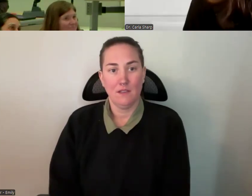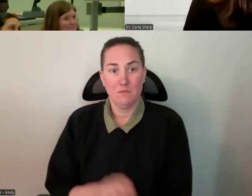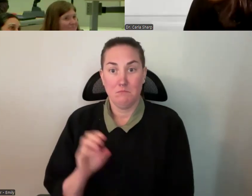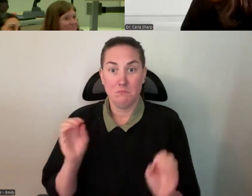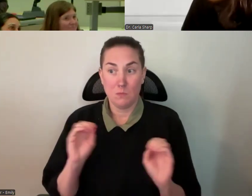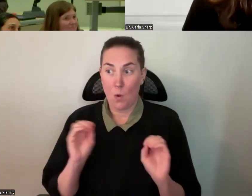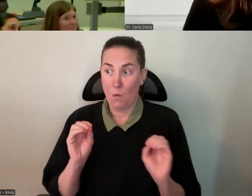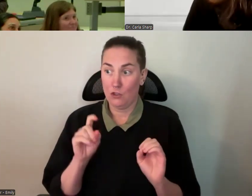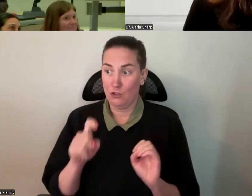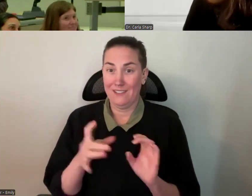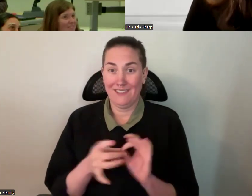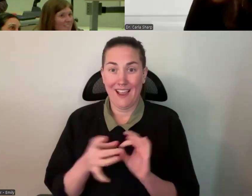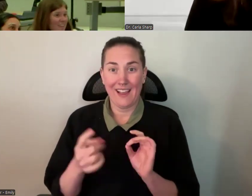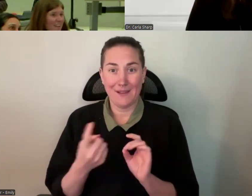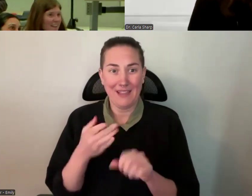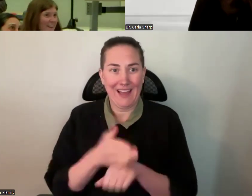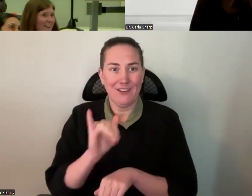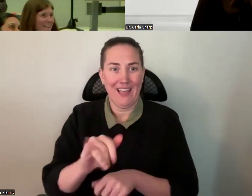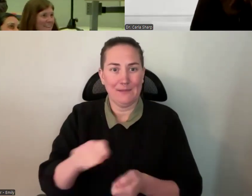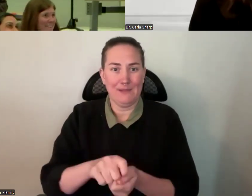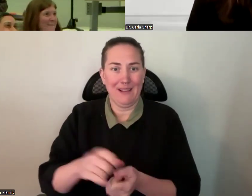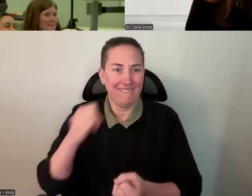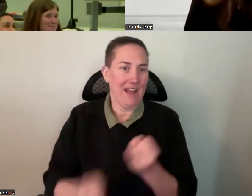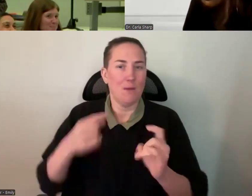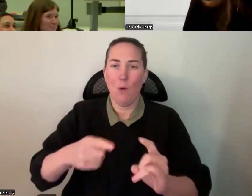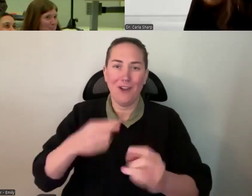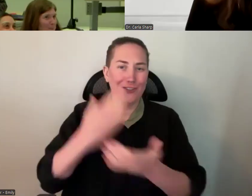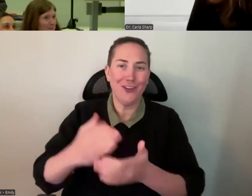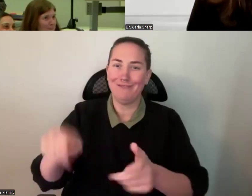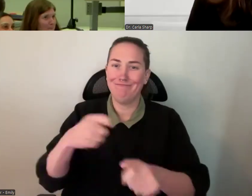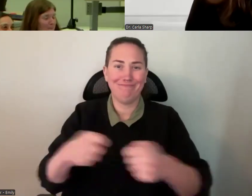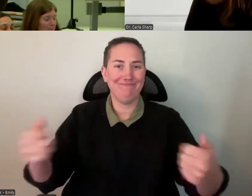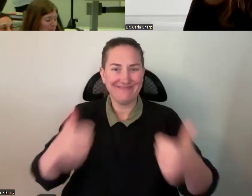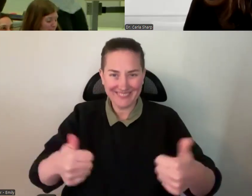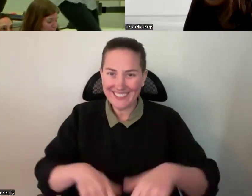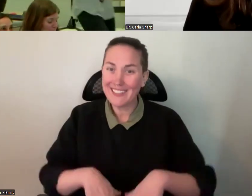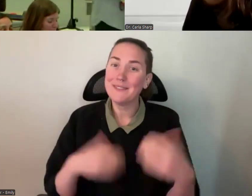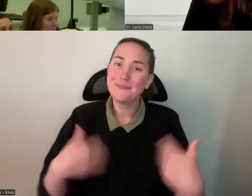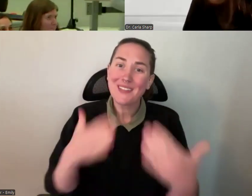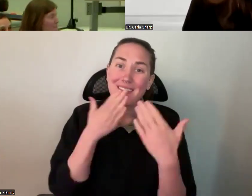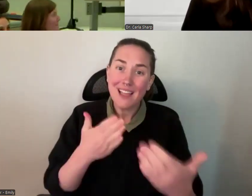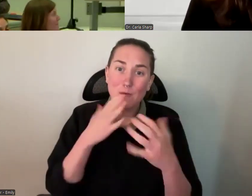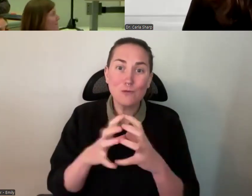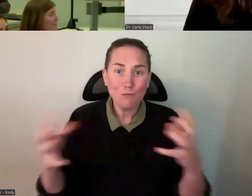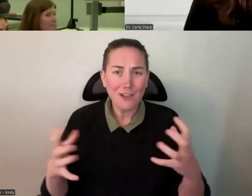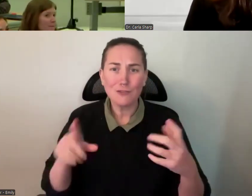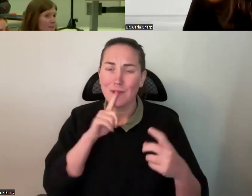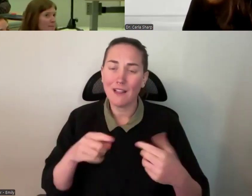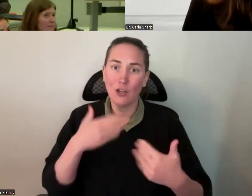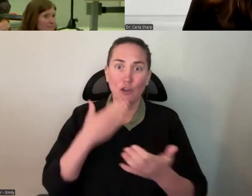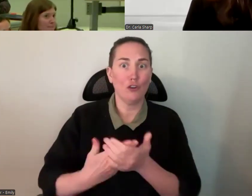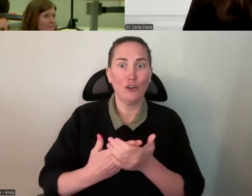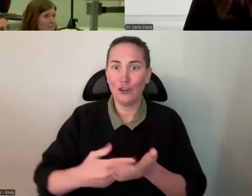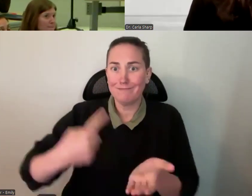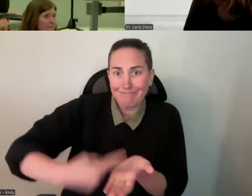nobody should say anything after that particular final point. But with that, I will say thank you so much for a very thought-provoking